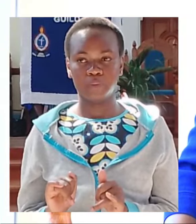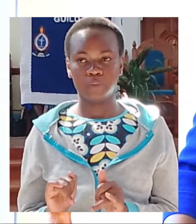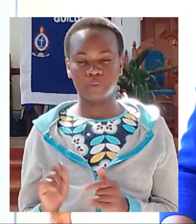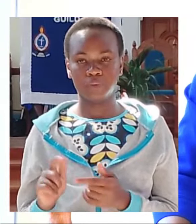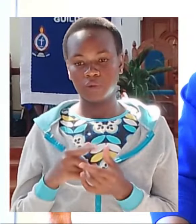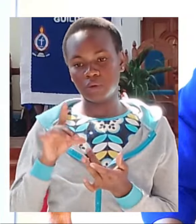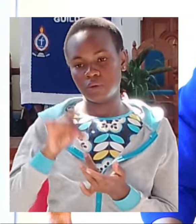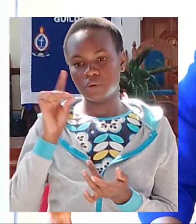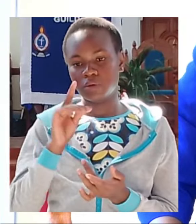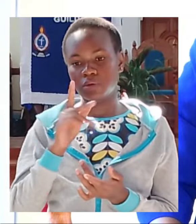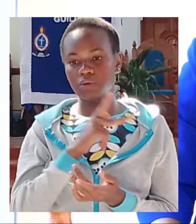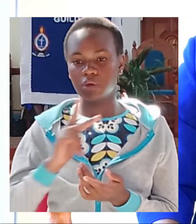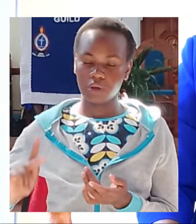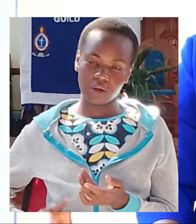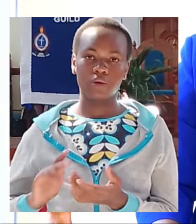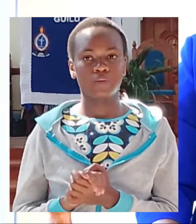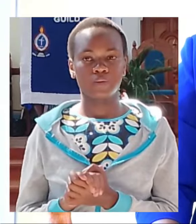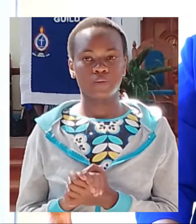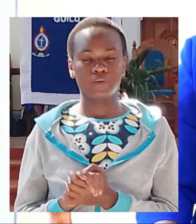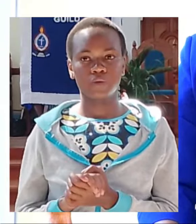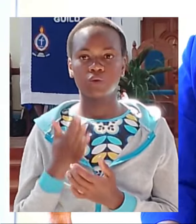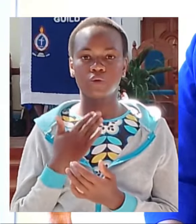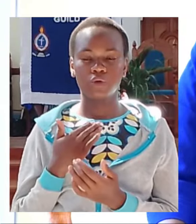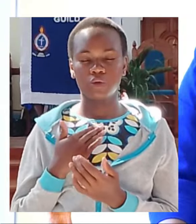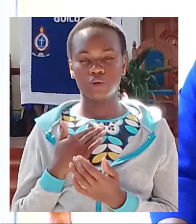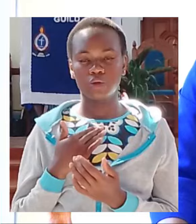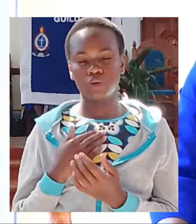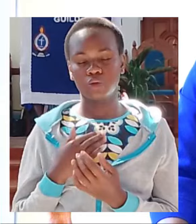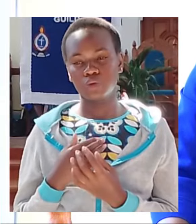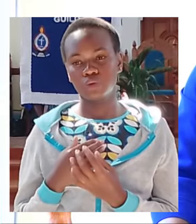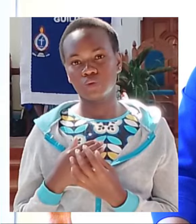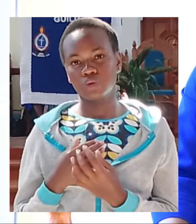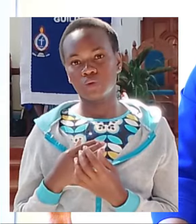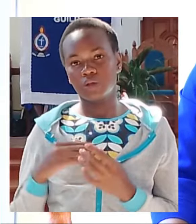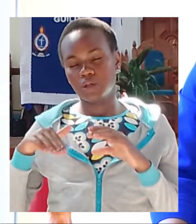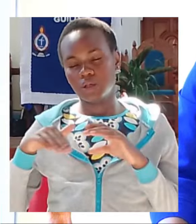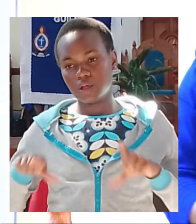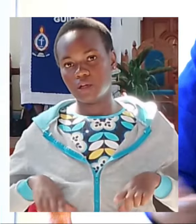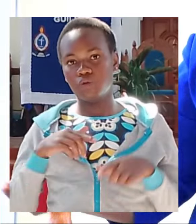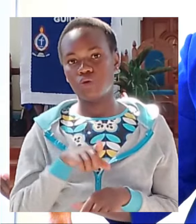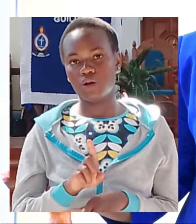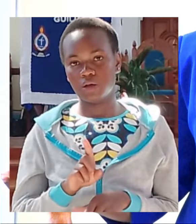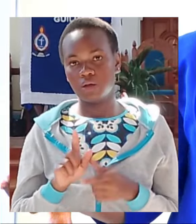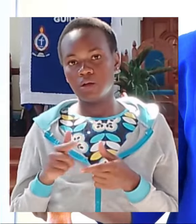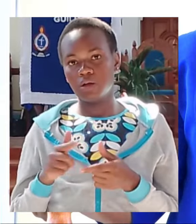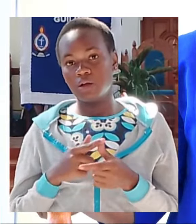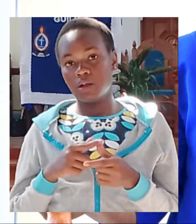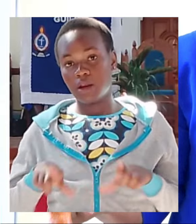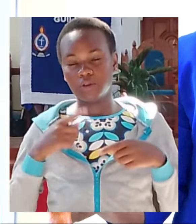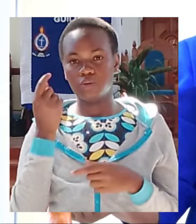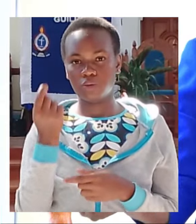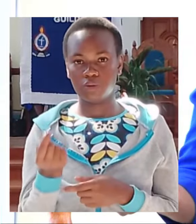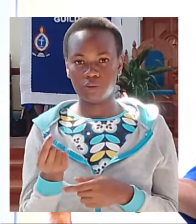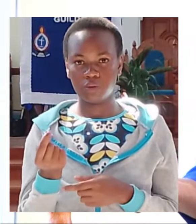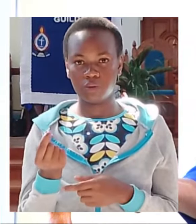Choose the king you want to reign in your life. This life is very short,